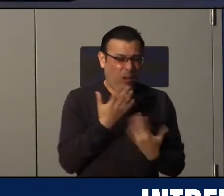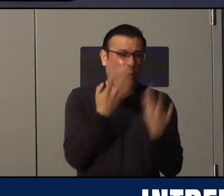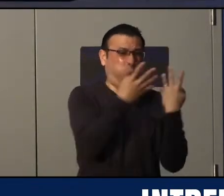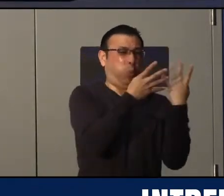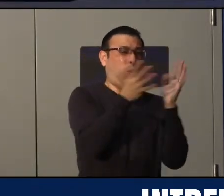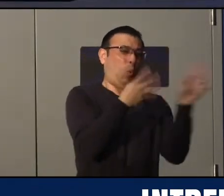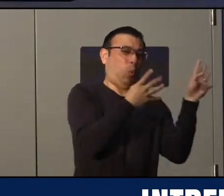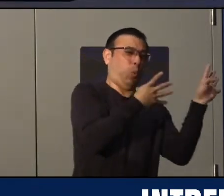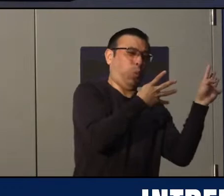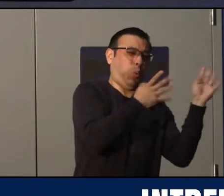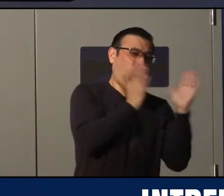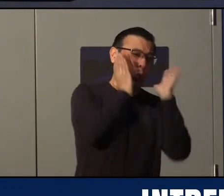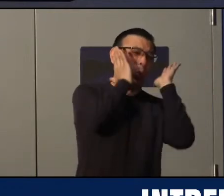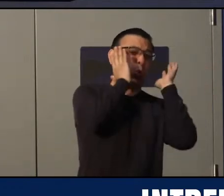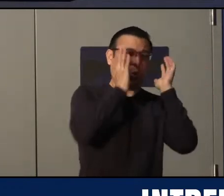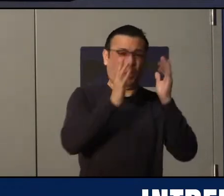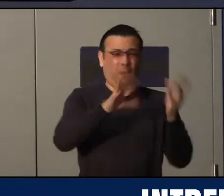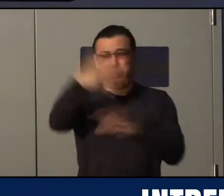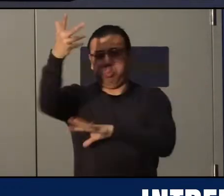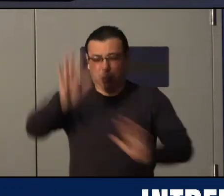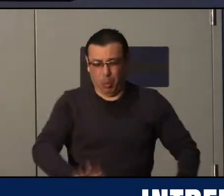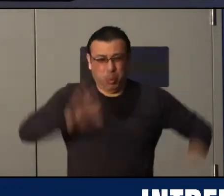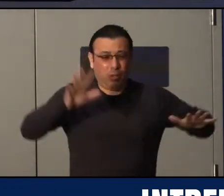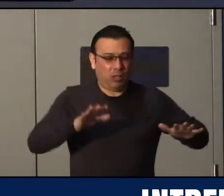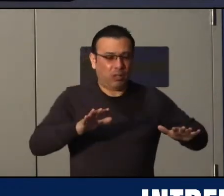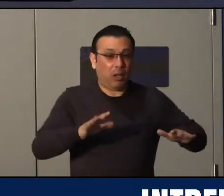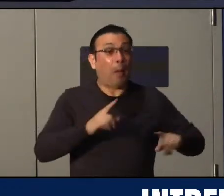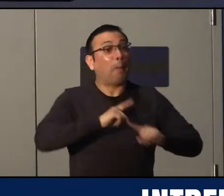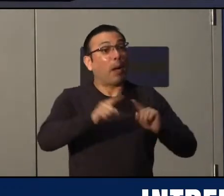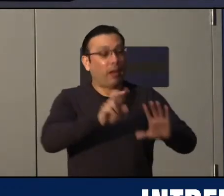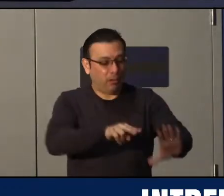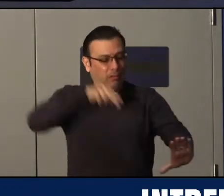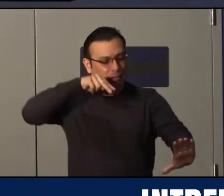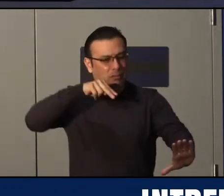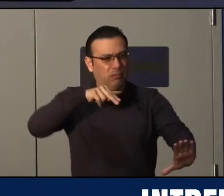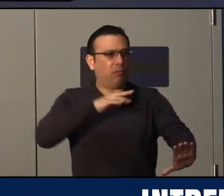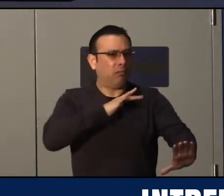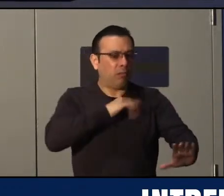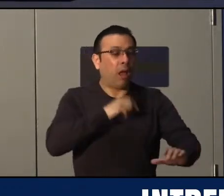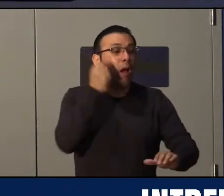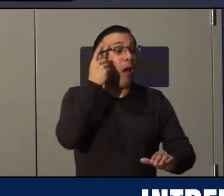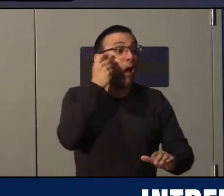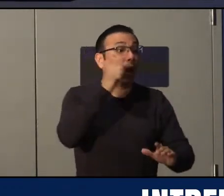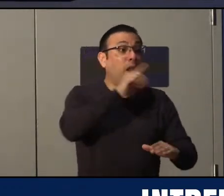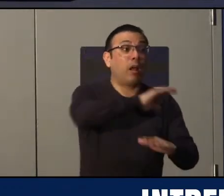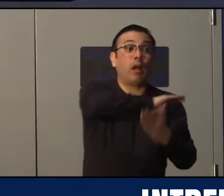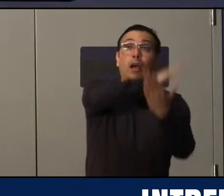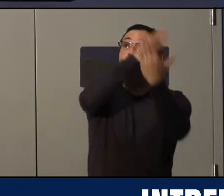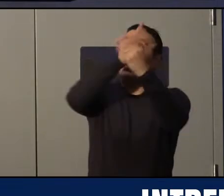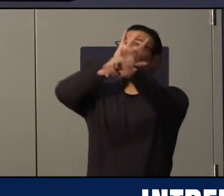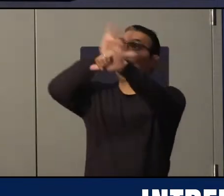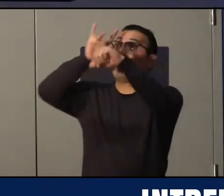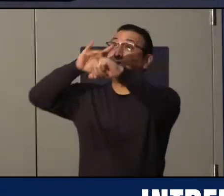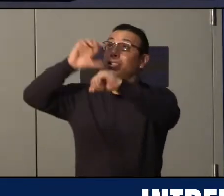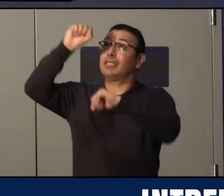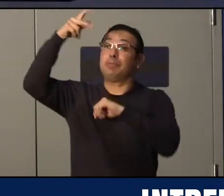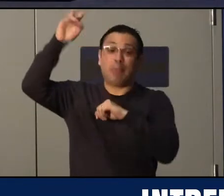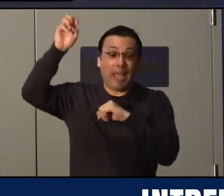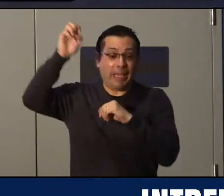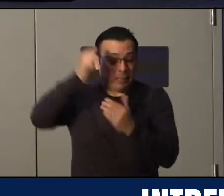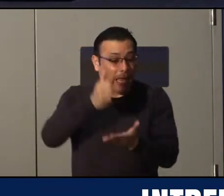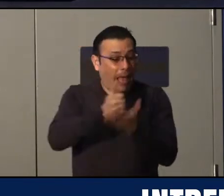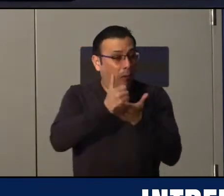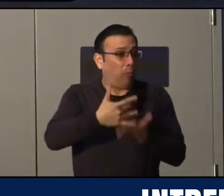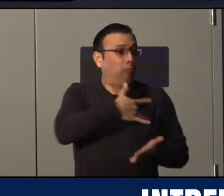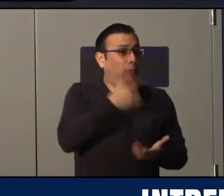bit differently. There's a lot to it. But I don't think you have to go to space to understand all of that either. The Earth